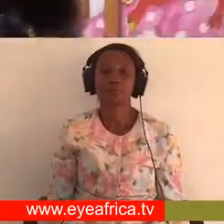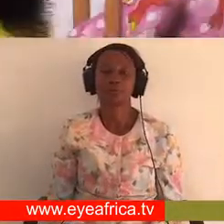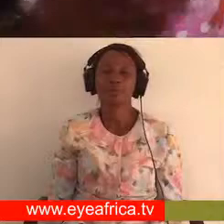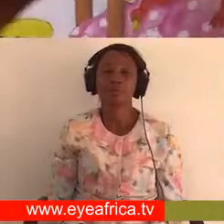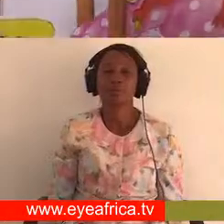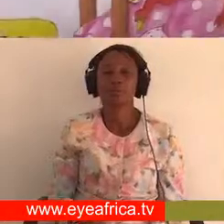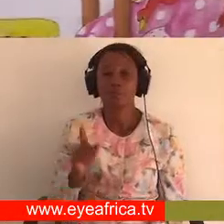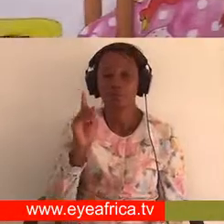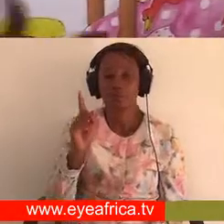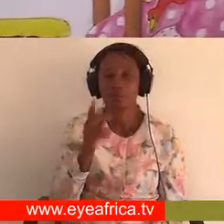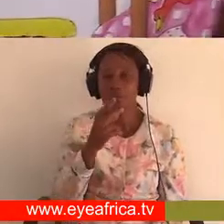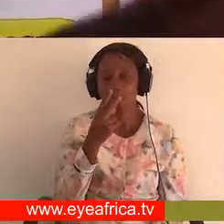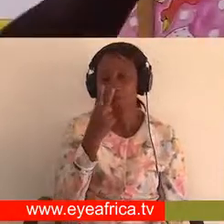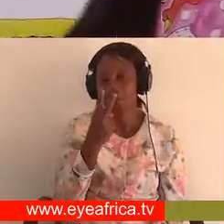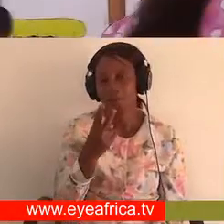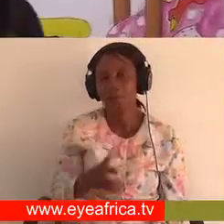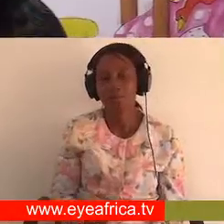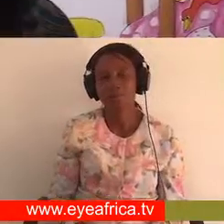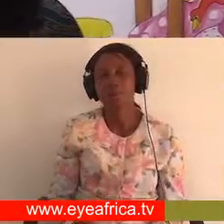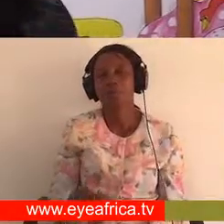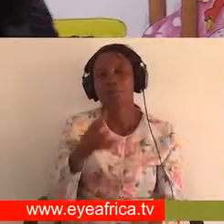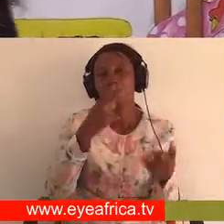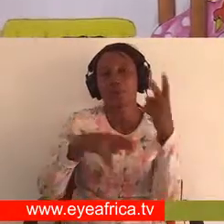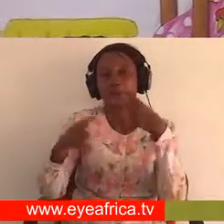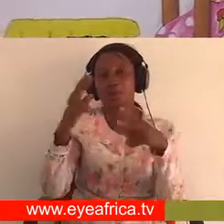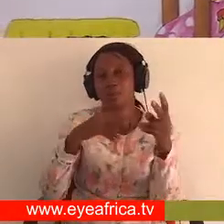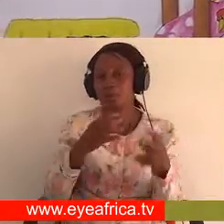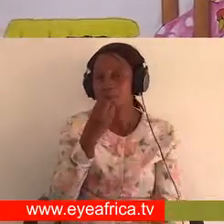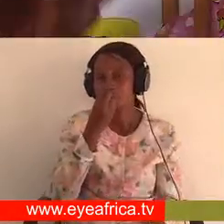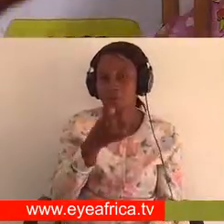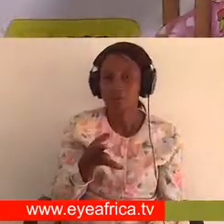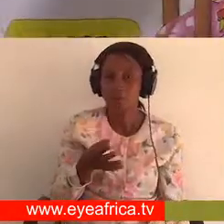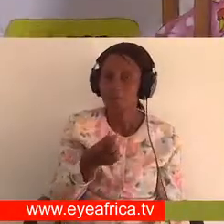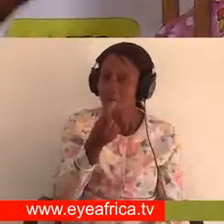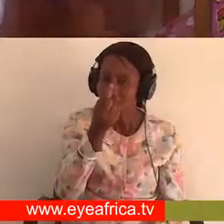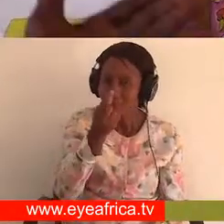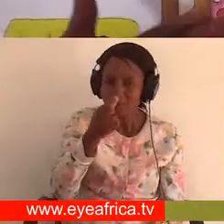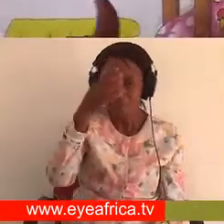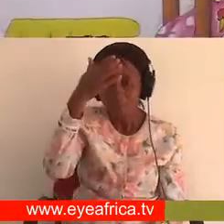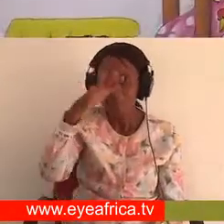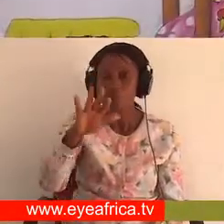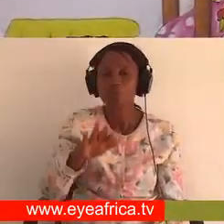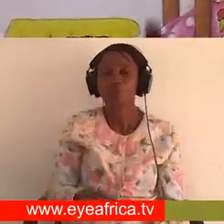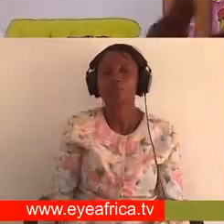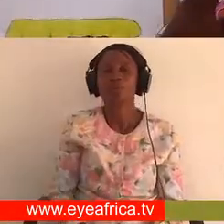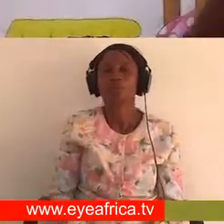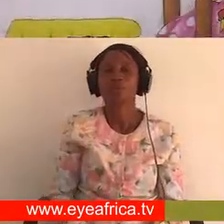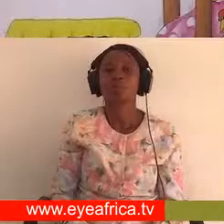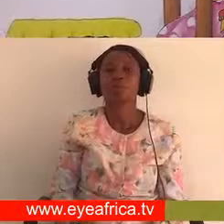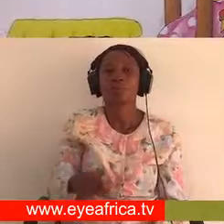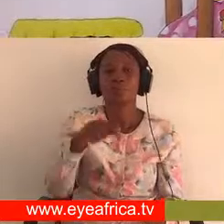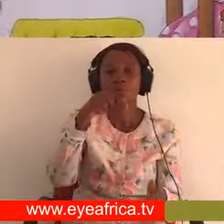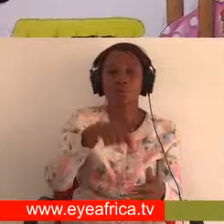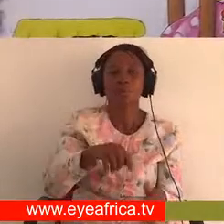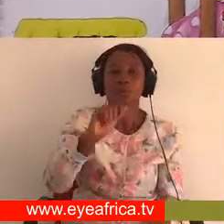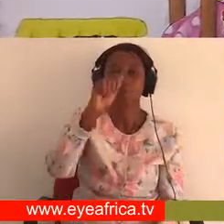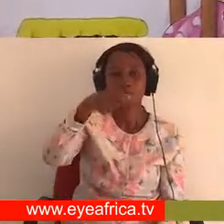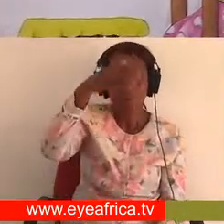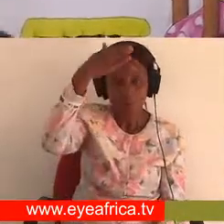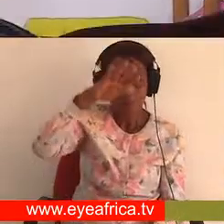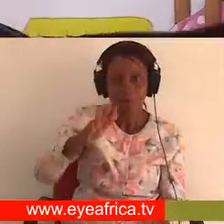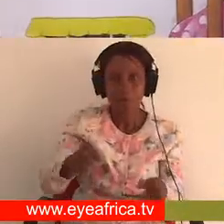And those of you who are watching, because the story said the little boy in his